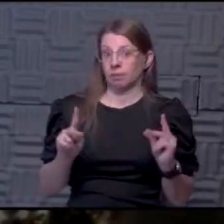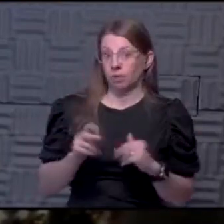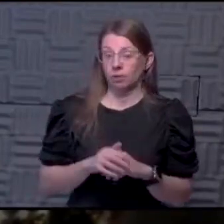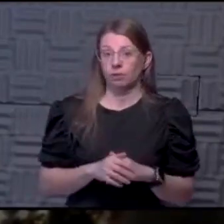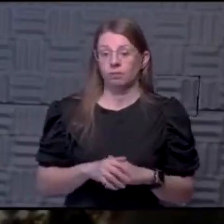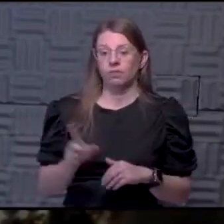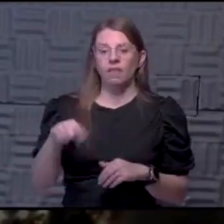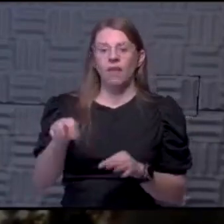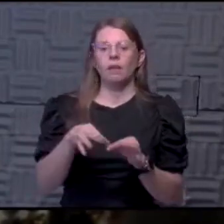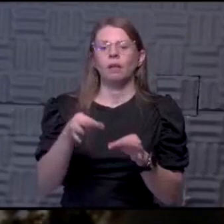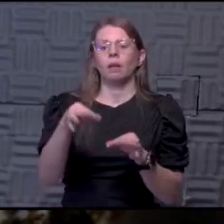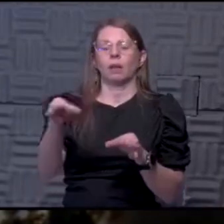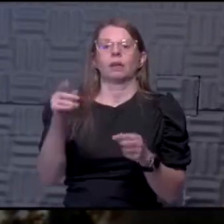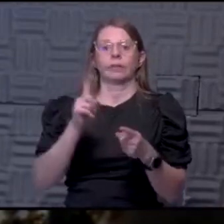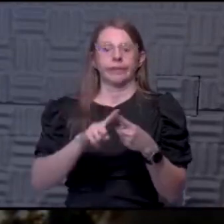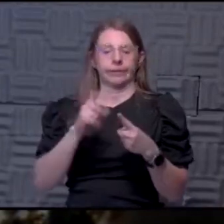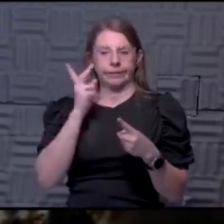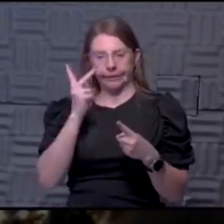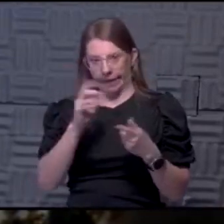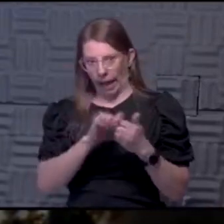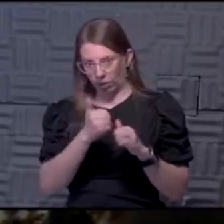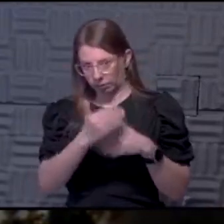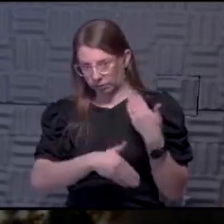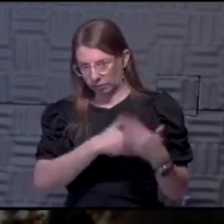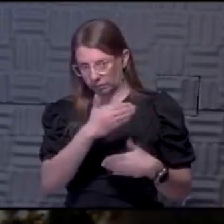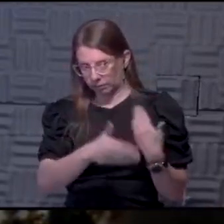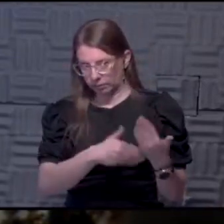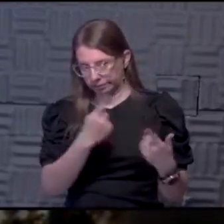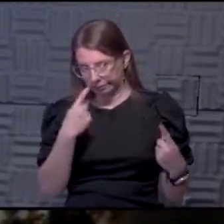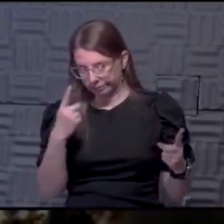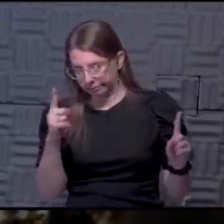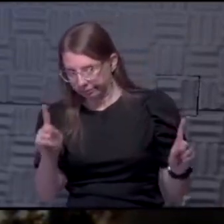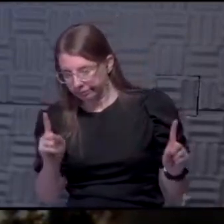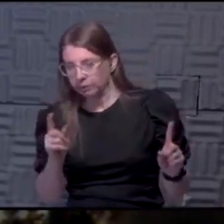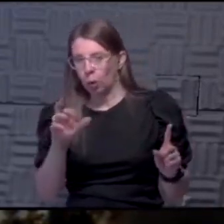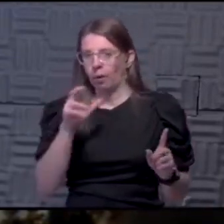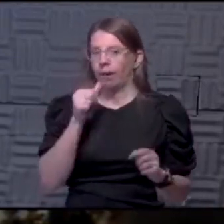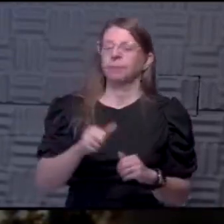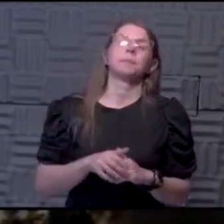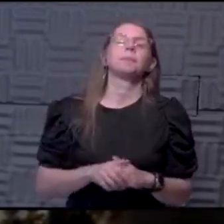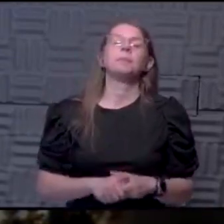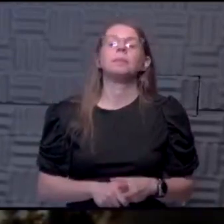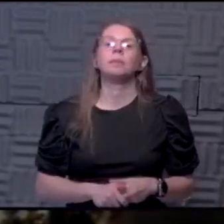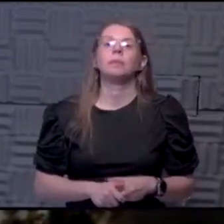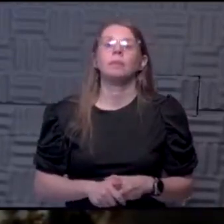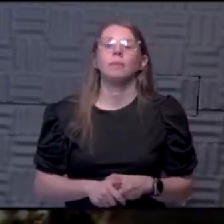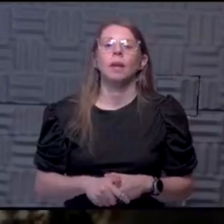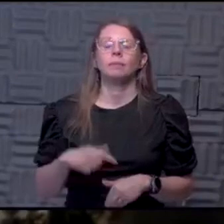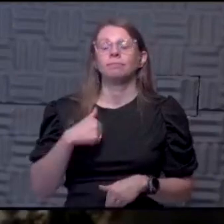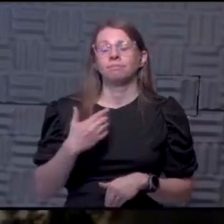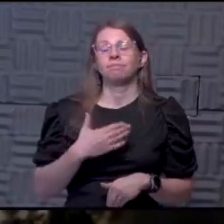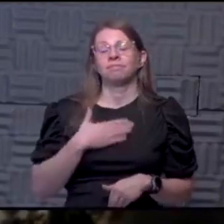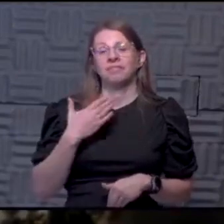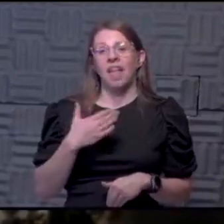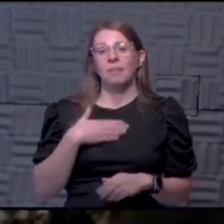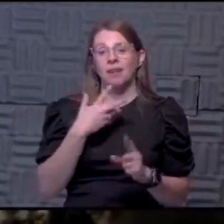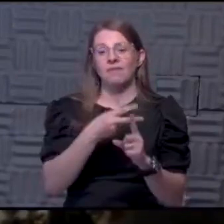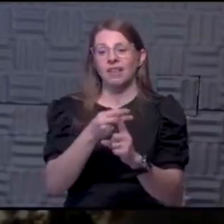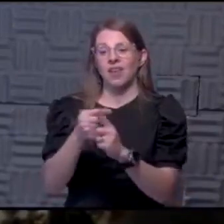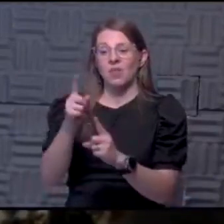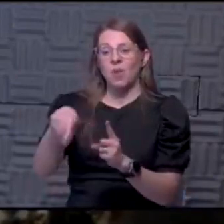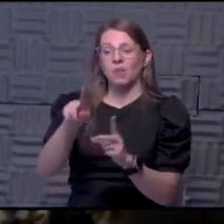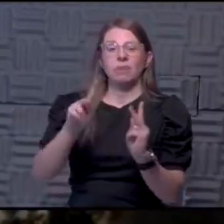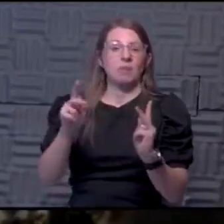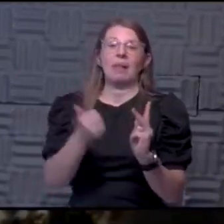kind of delaying it until they kind of see how it goes for a while. And, you know, I'm happy to vaccinate those people at